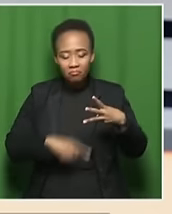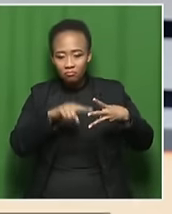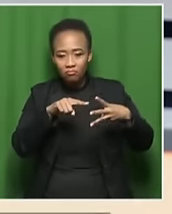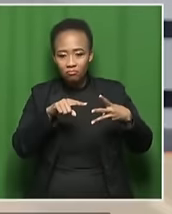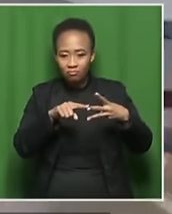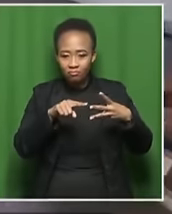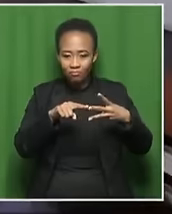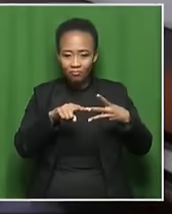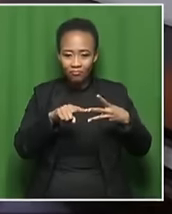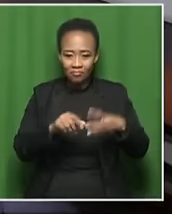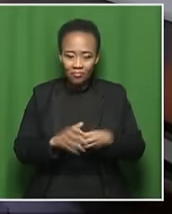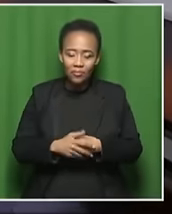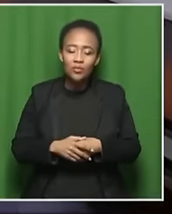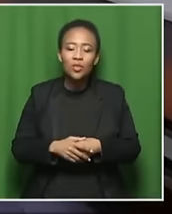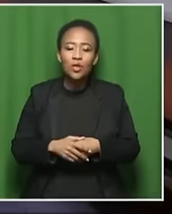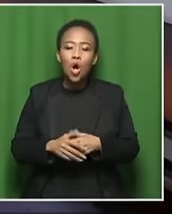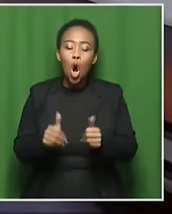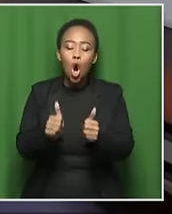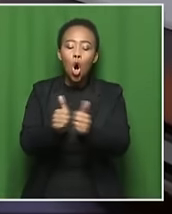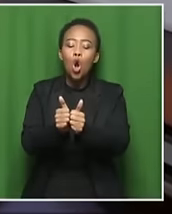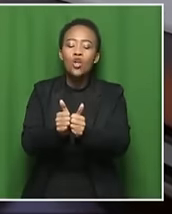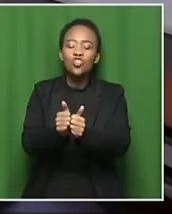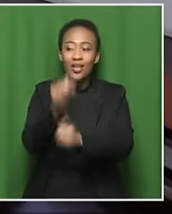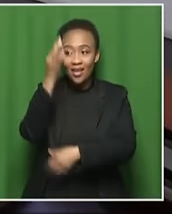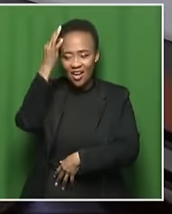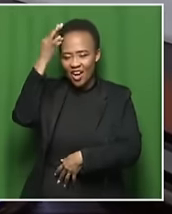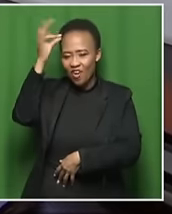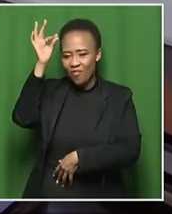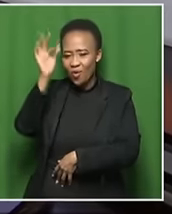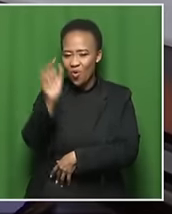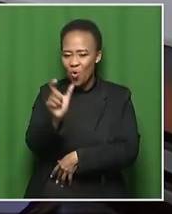Coalition governments, it's actually a nice word.